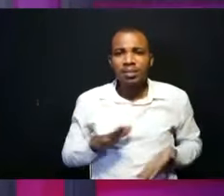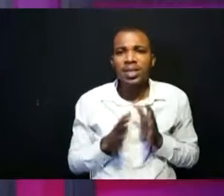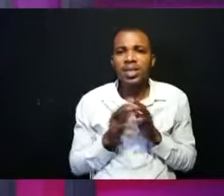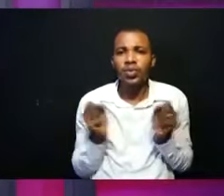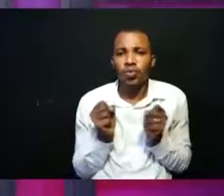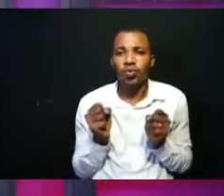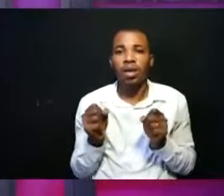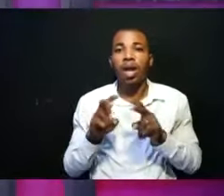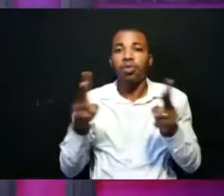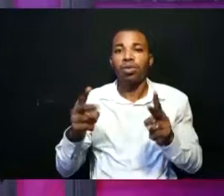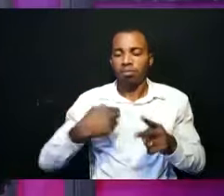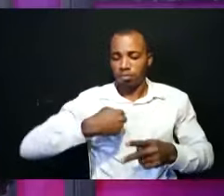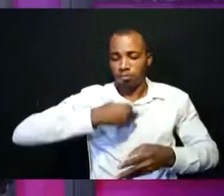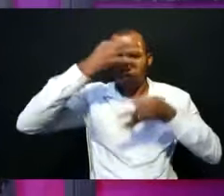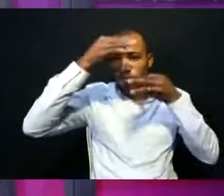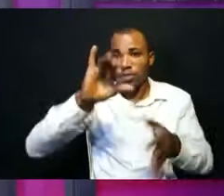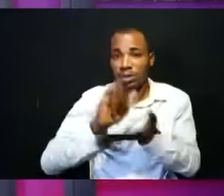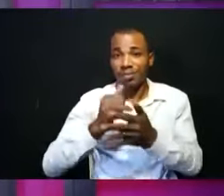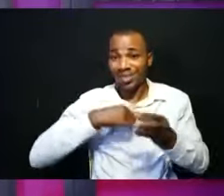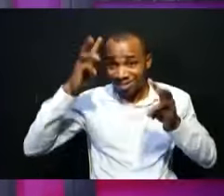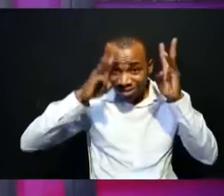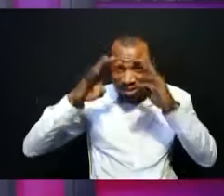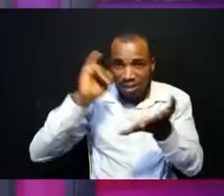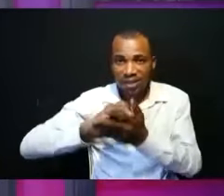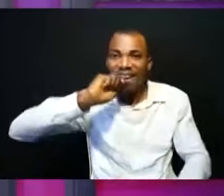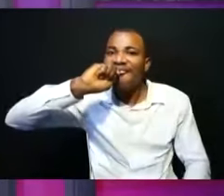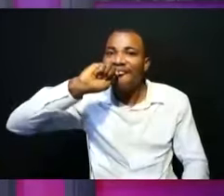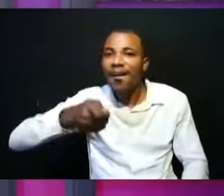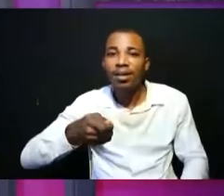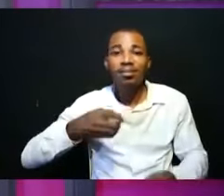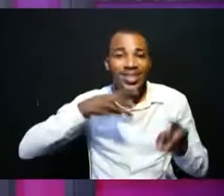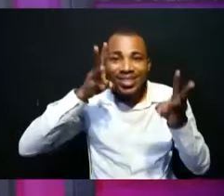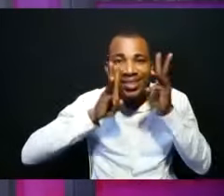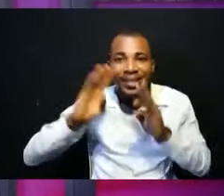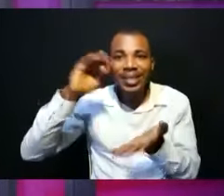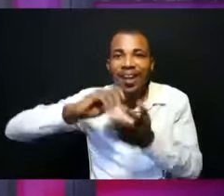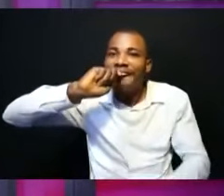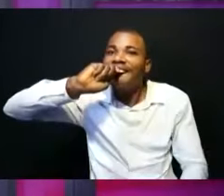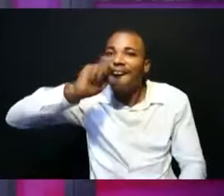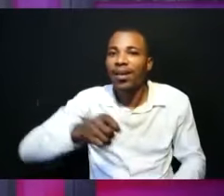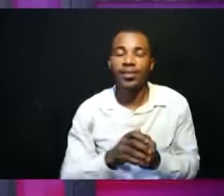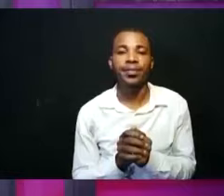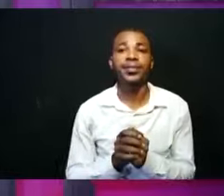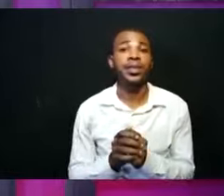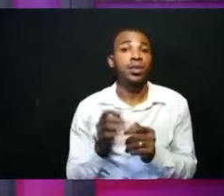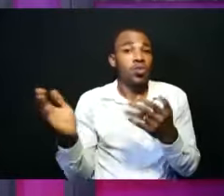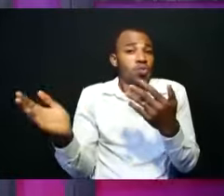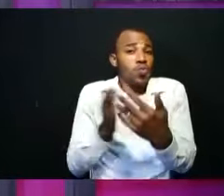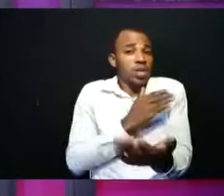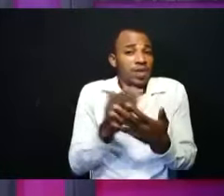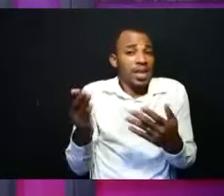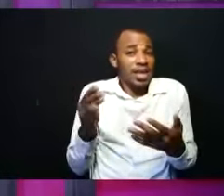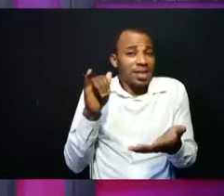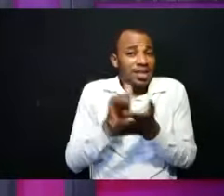I'm not going to worry. I'm not going to cry. And if there is anything